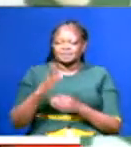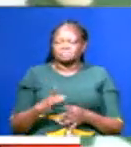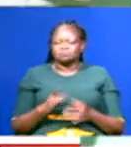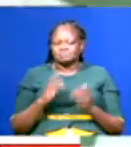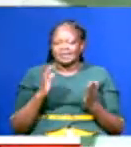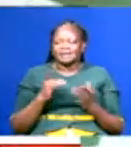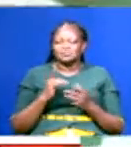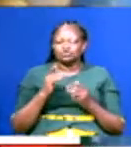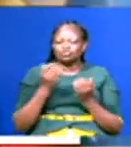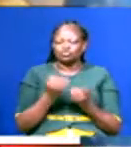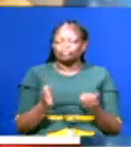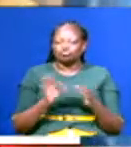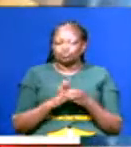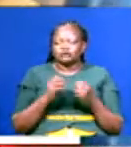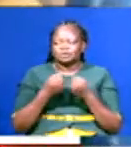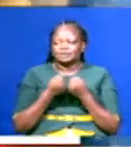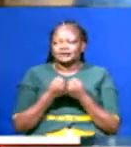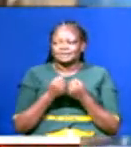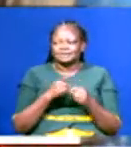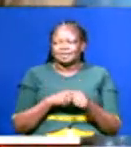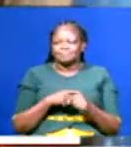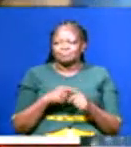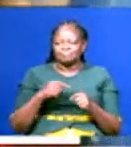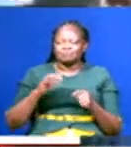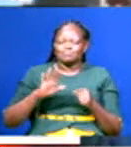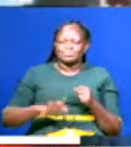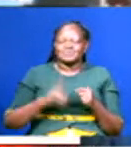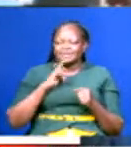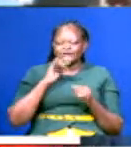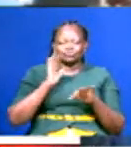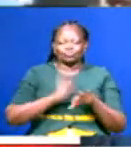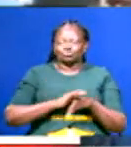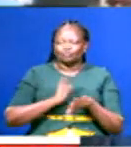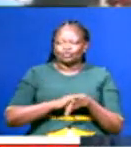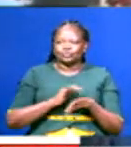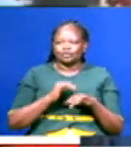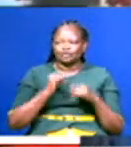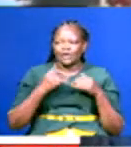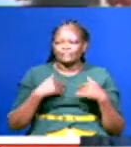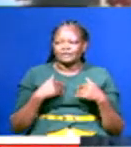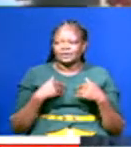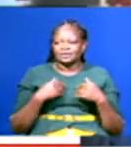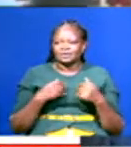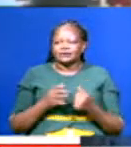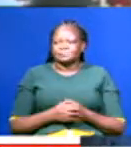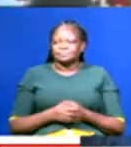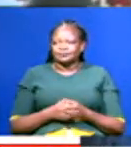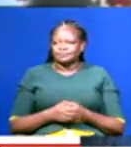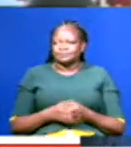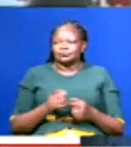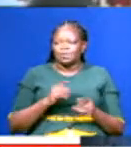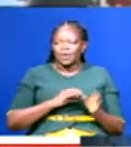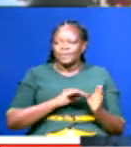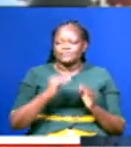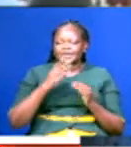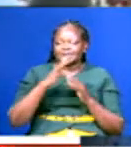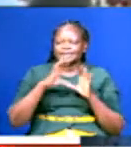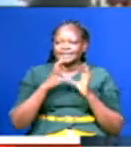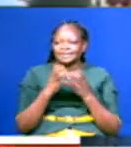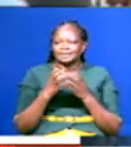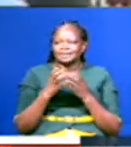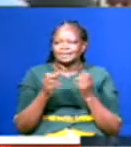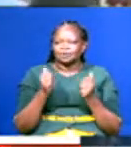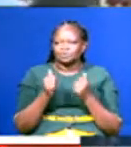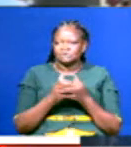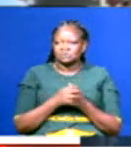game at a tender age, terming it exciting and educative. It was during the Hamove Next classes, which is